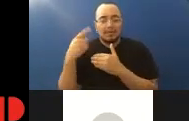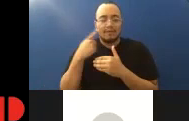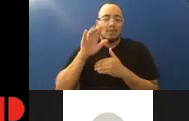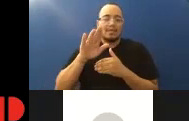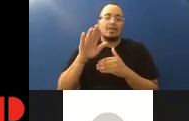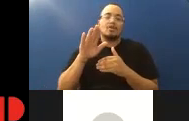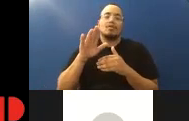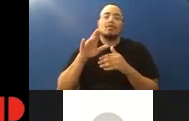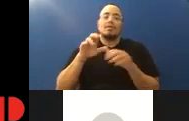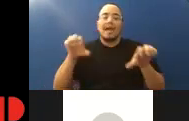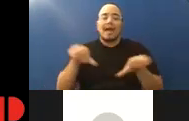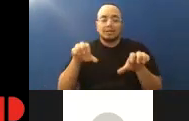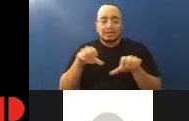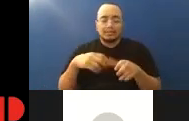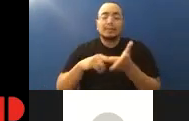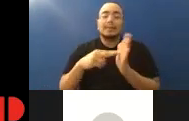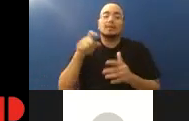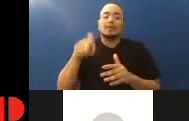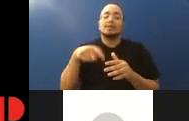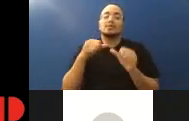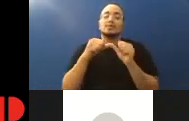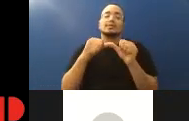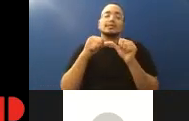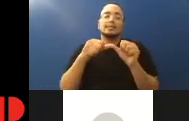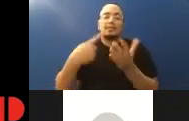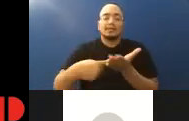conversations as we continue to try to build the world that we're all fighting for.